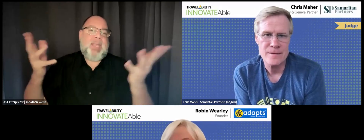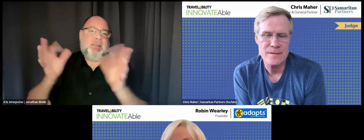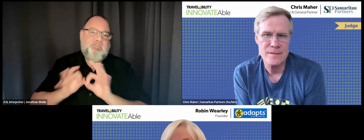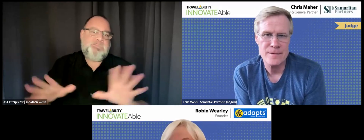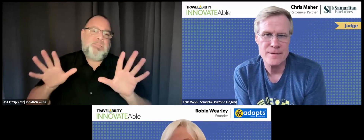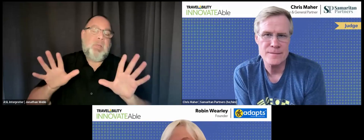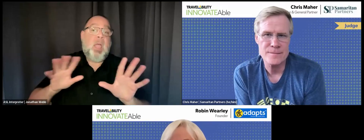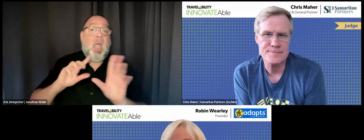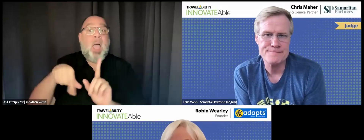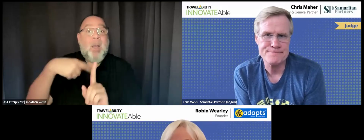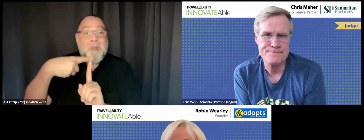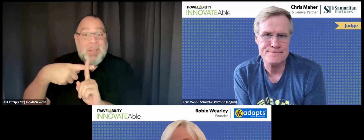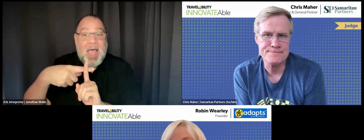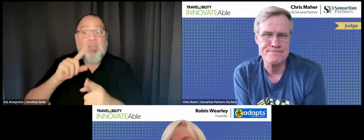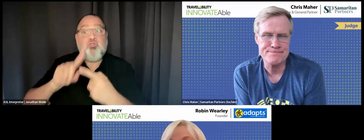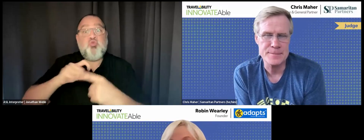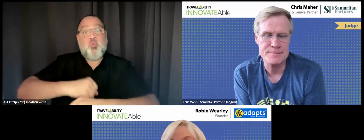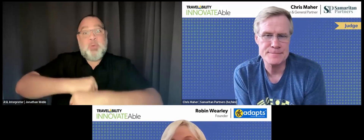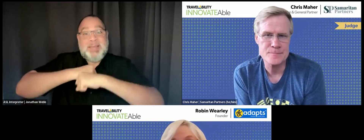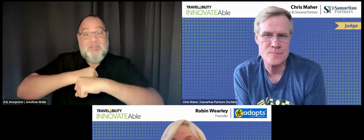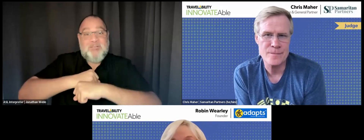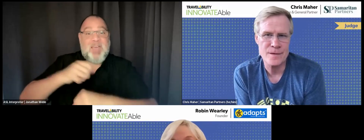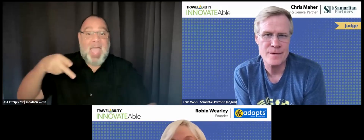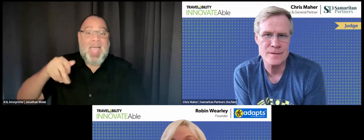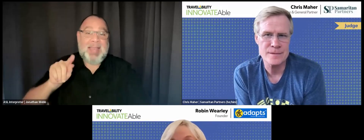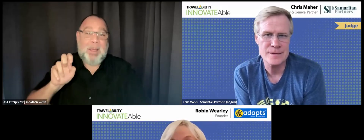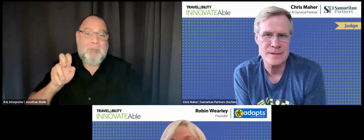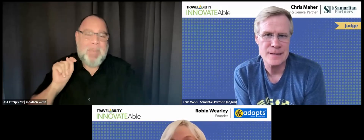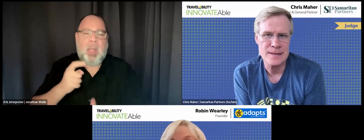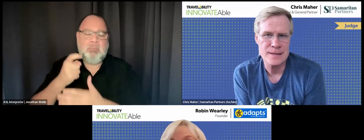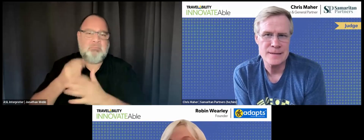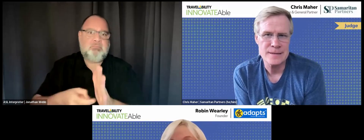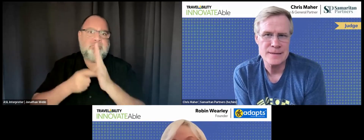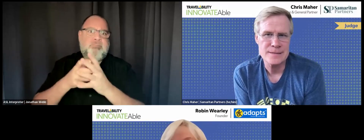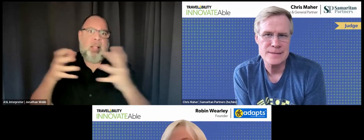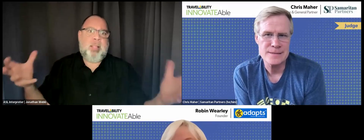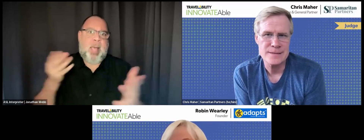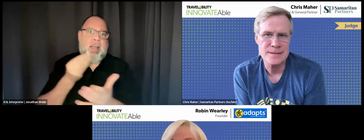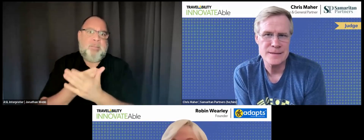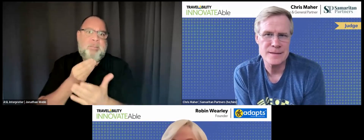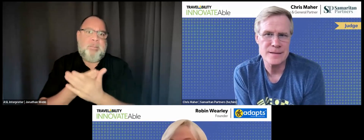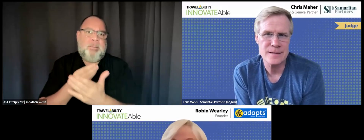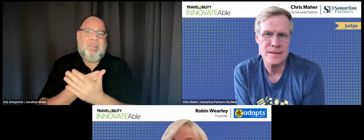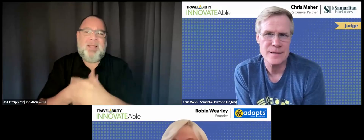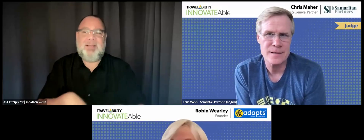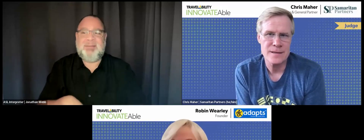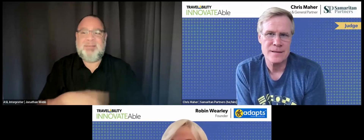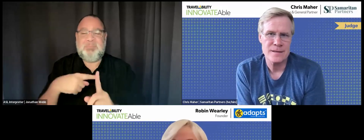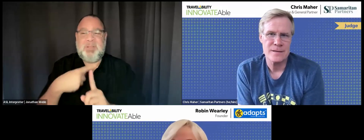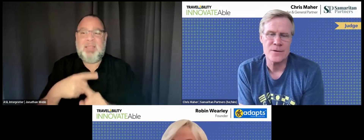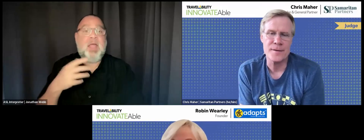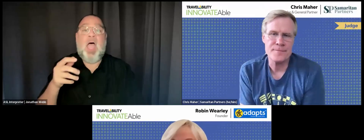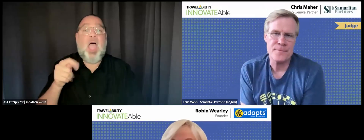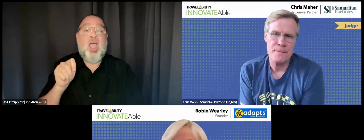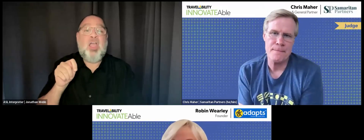really deep pockets to defend a patent. Yep. And thirdly, pretty much transfer slings are not